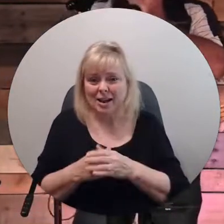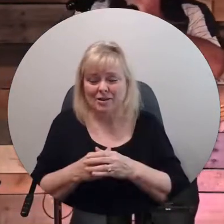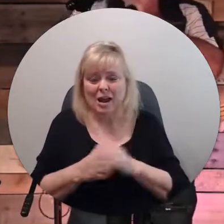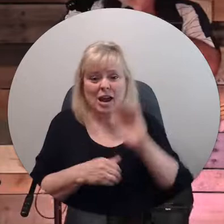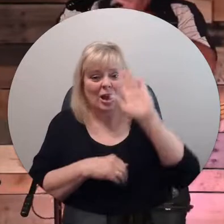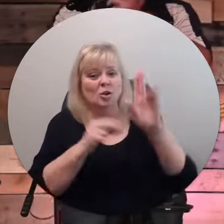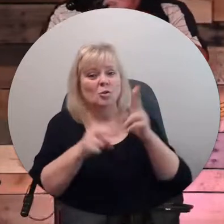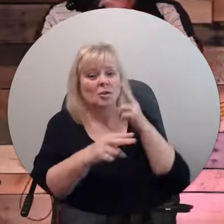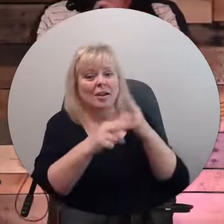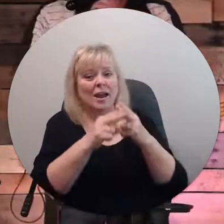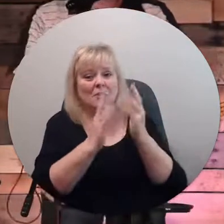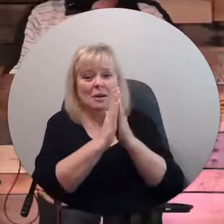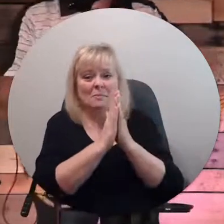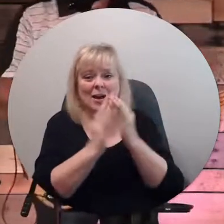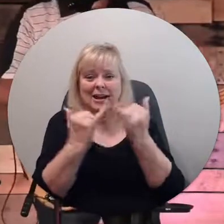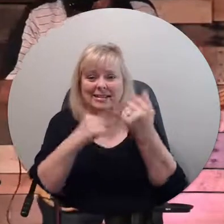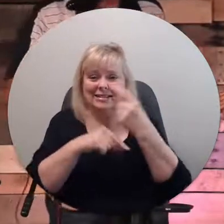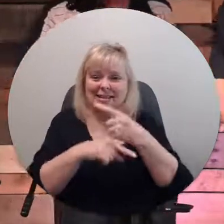Amen.